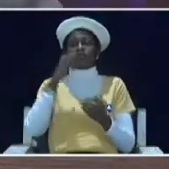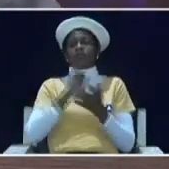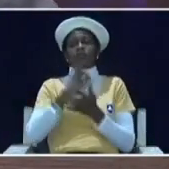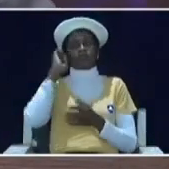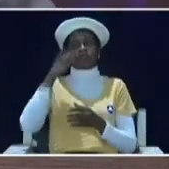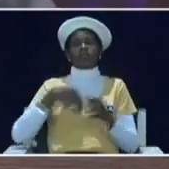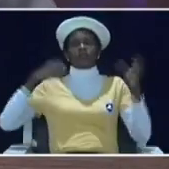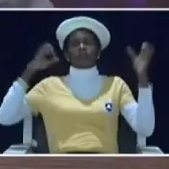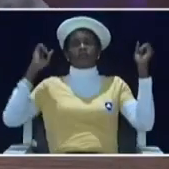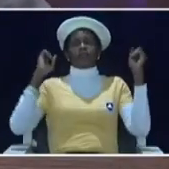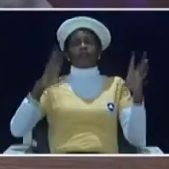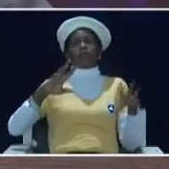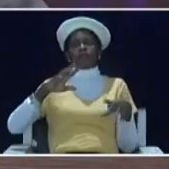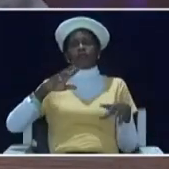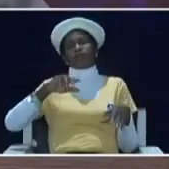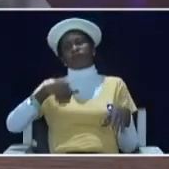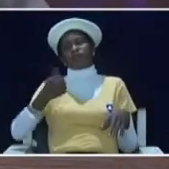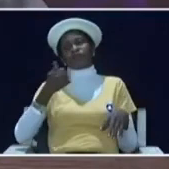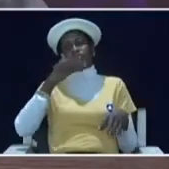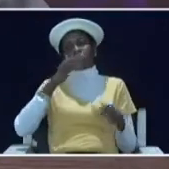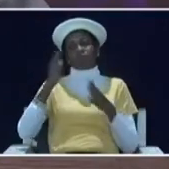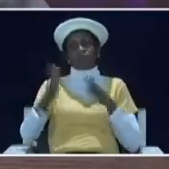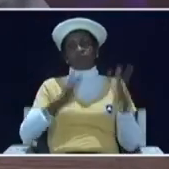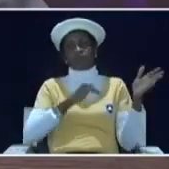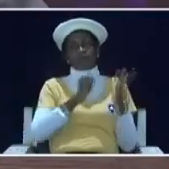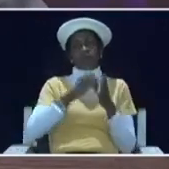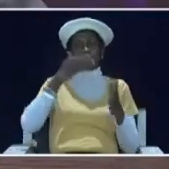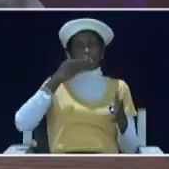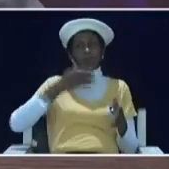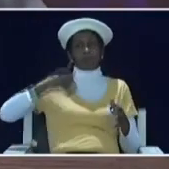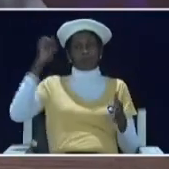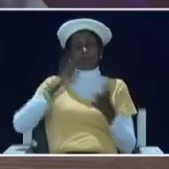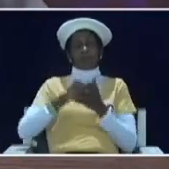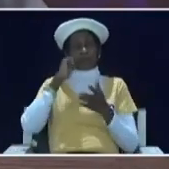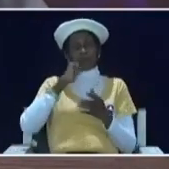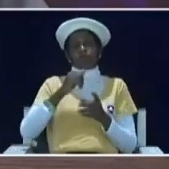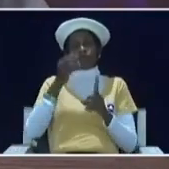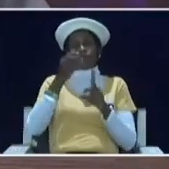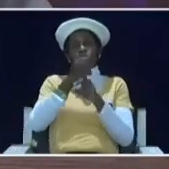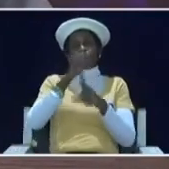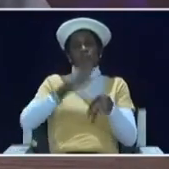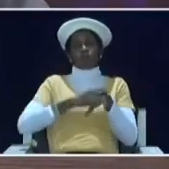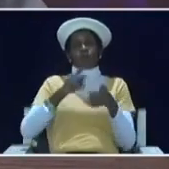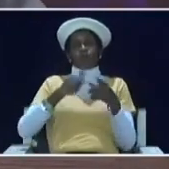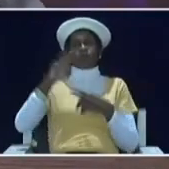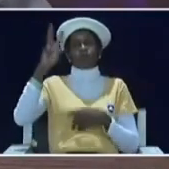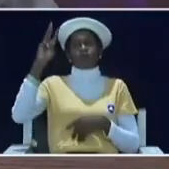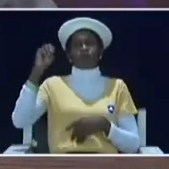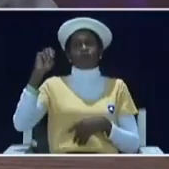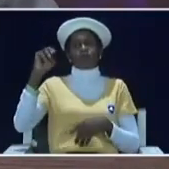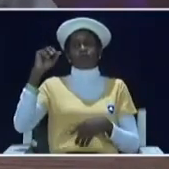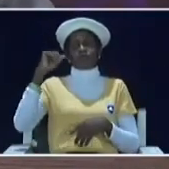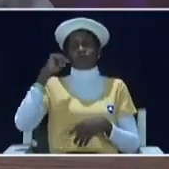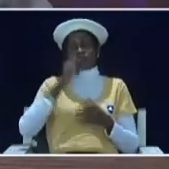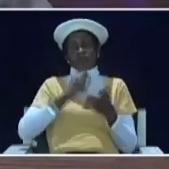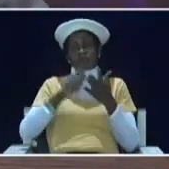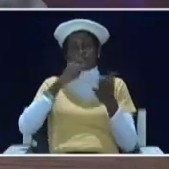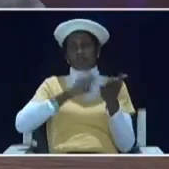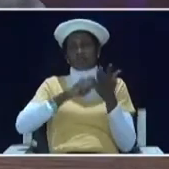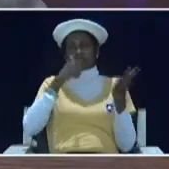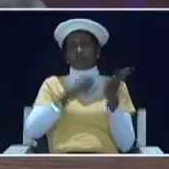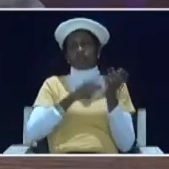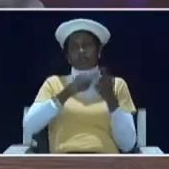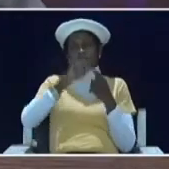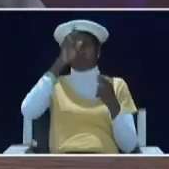else planned that was better, and she should hold on to him. She further wrote a letter to Daddy